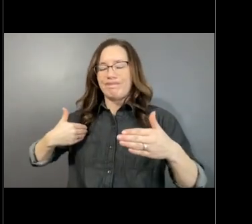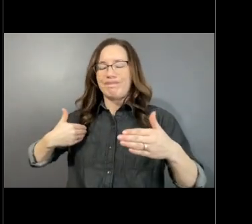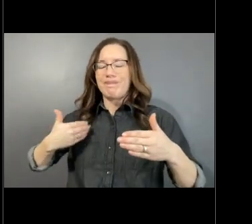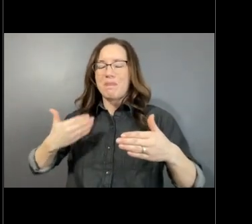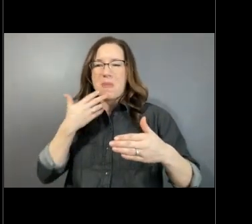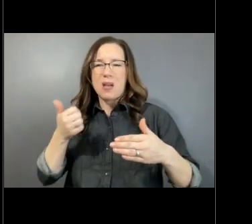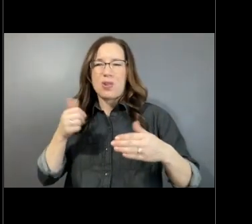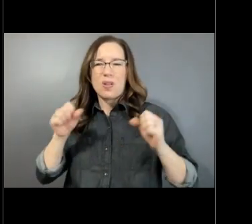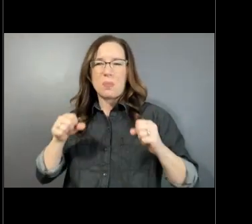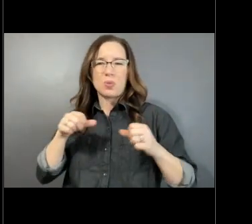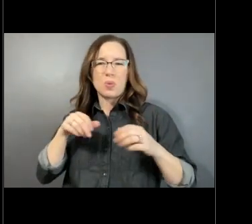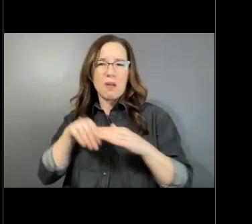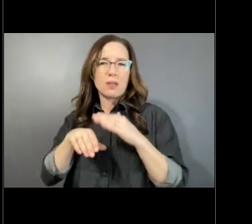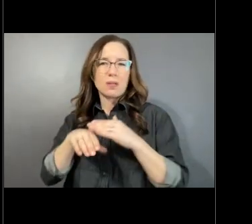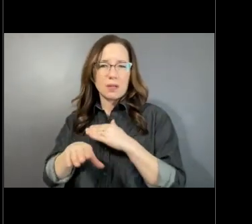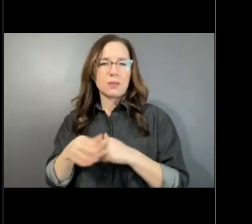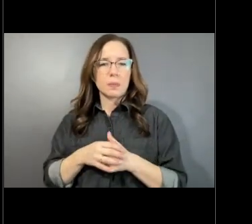access.